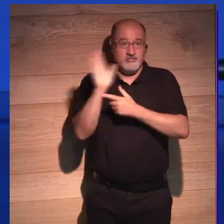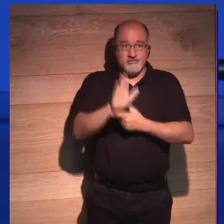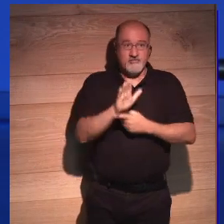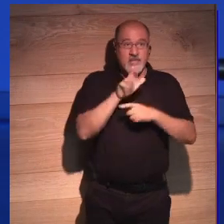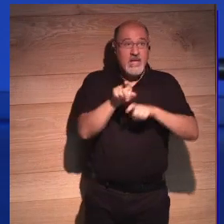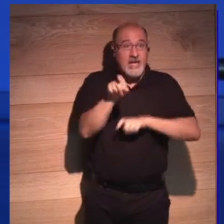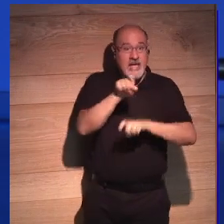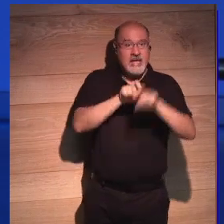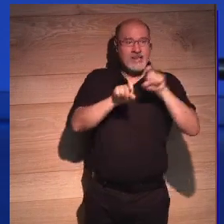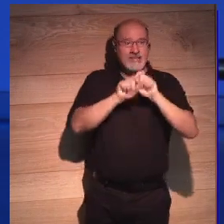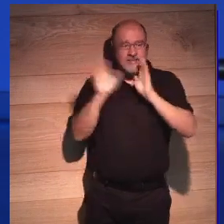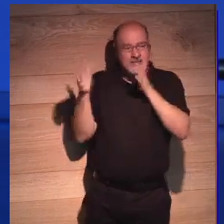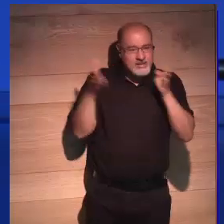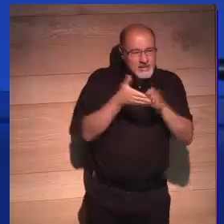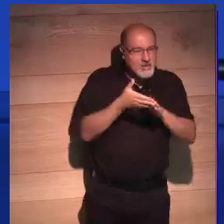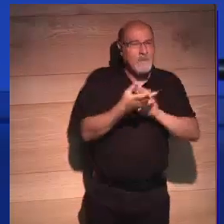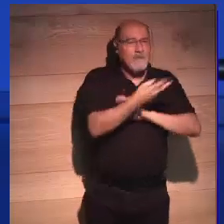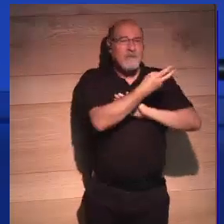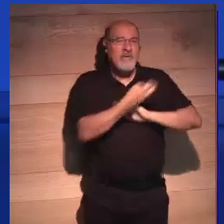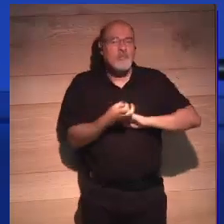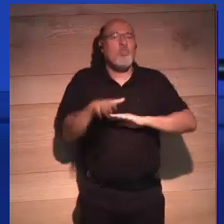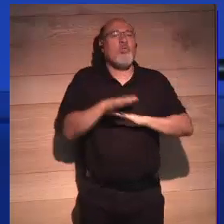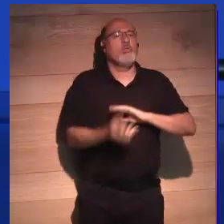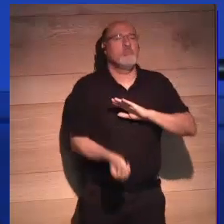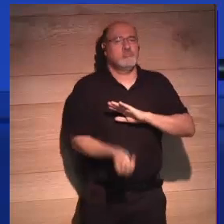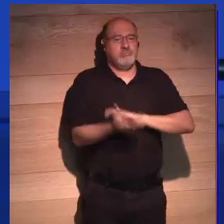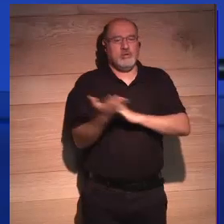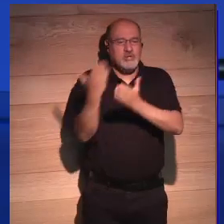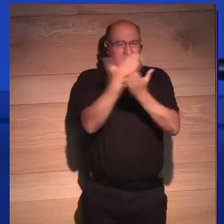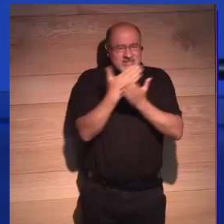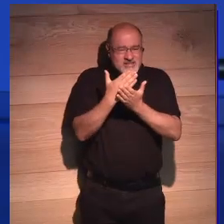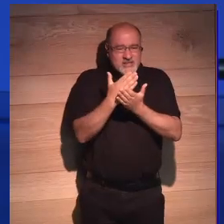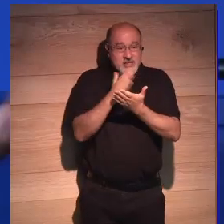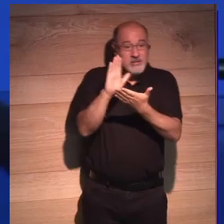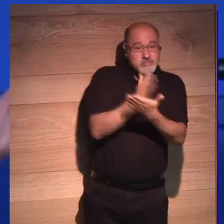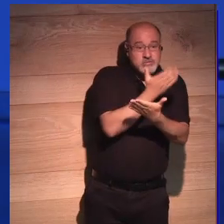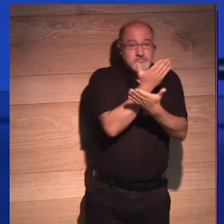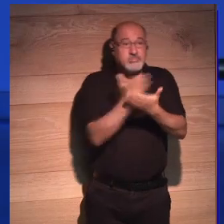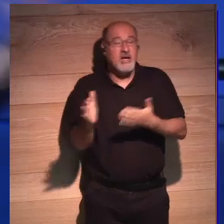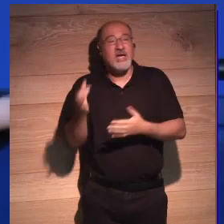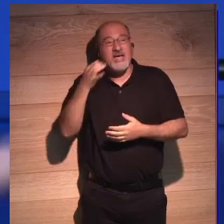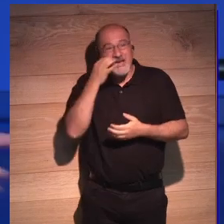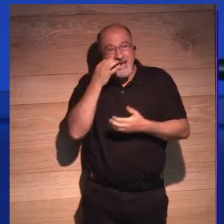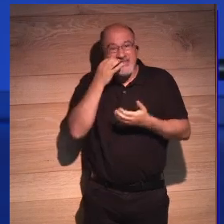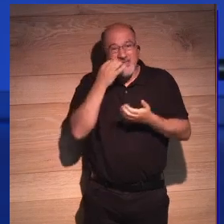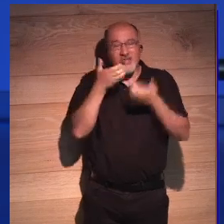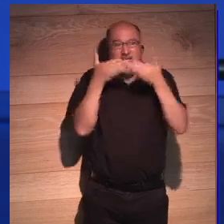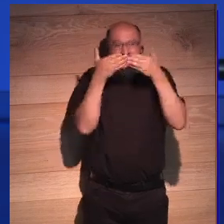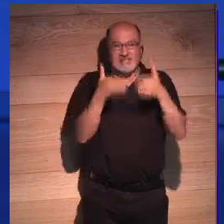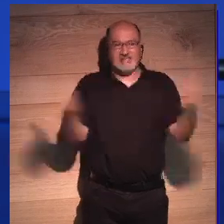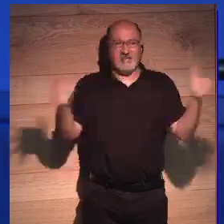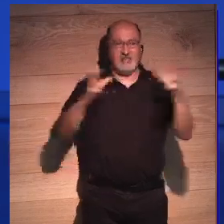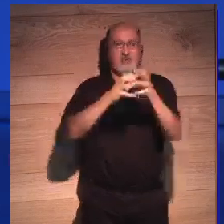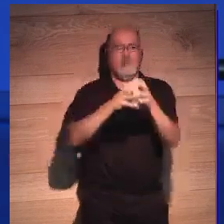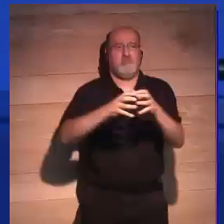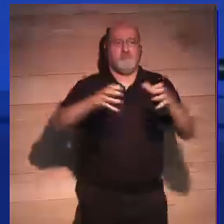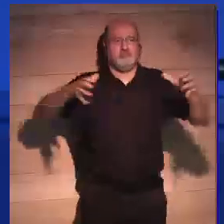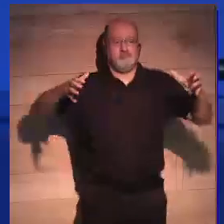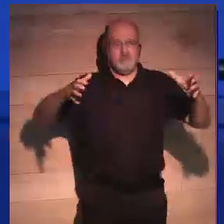and actually looking at what's different about XR, about what it is to be immersed, what does that really